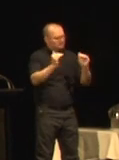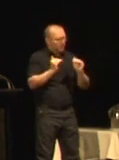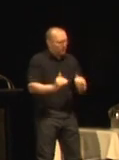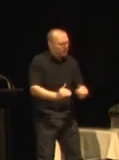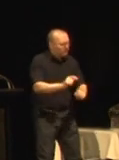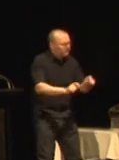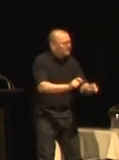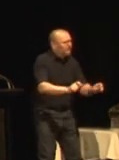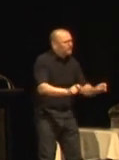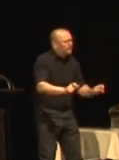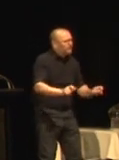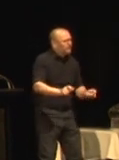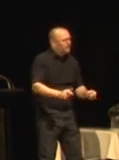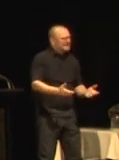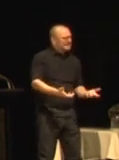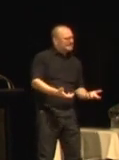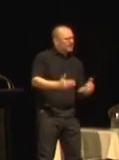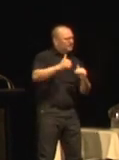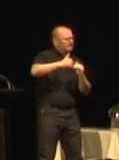when I think about